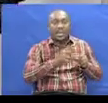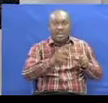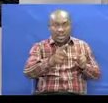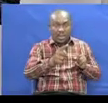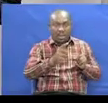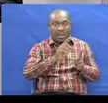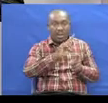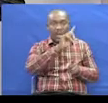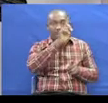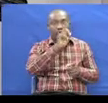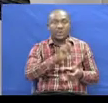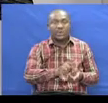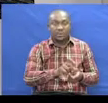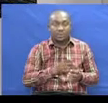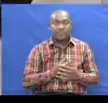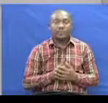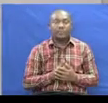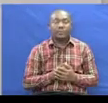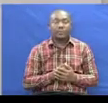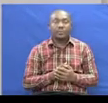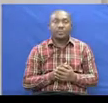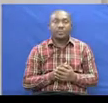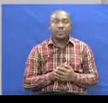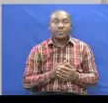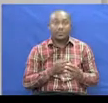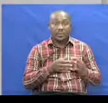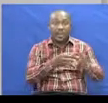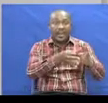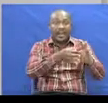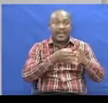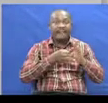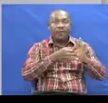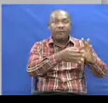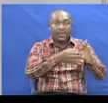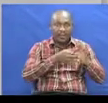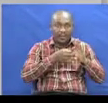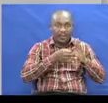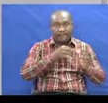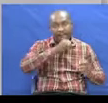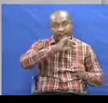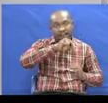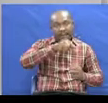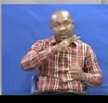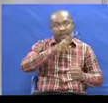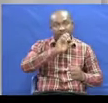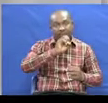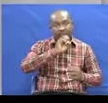equations involving